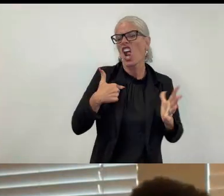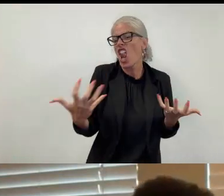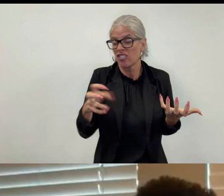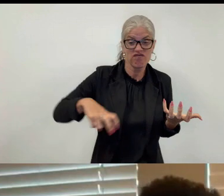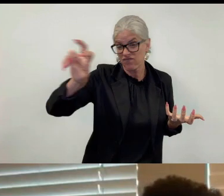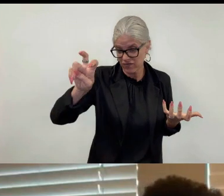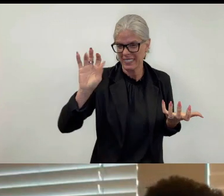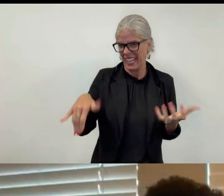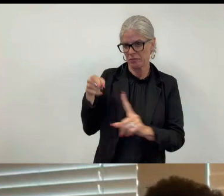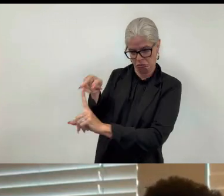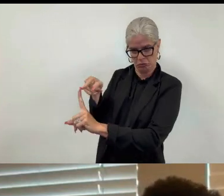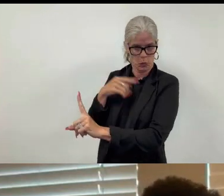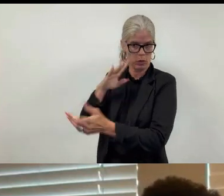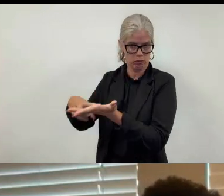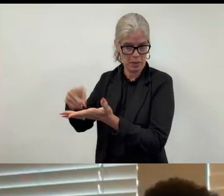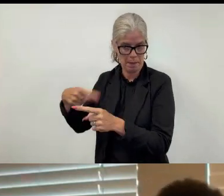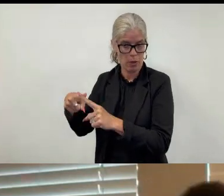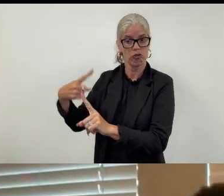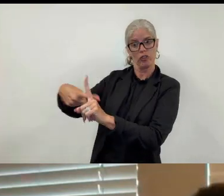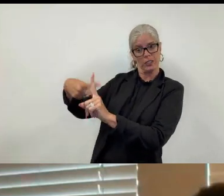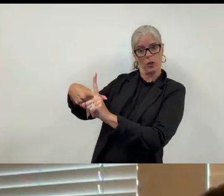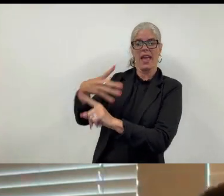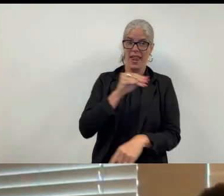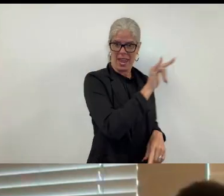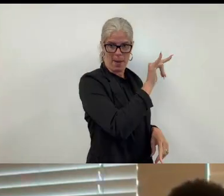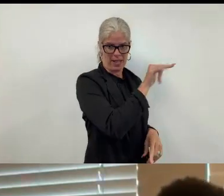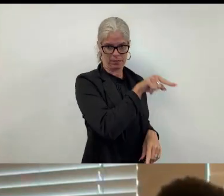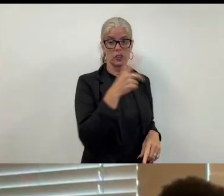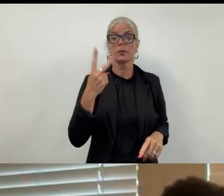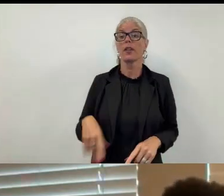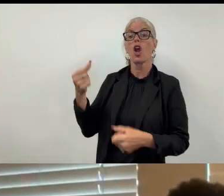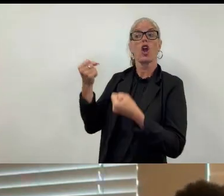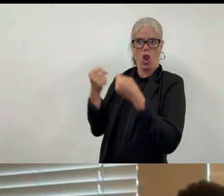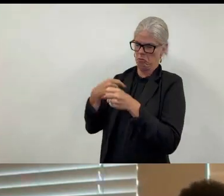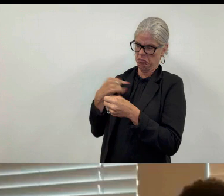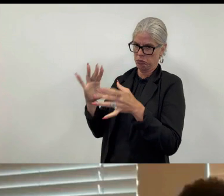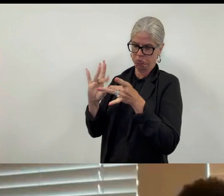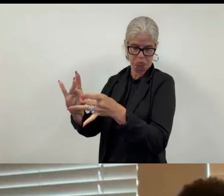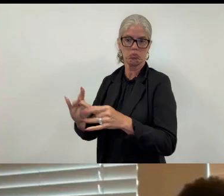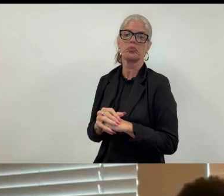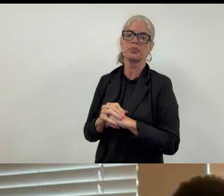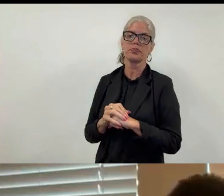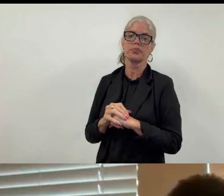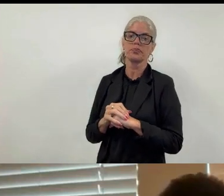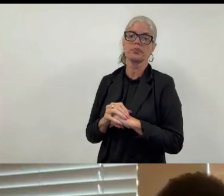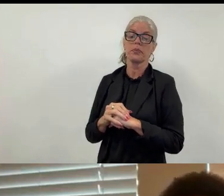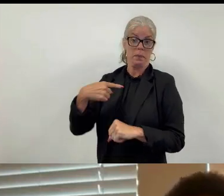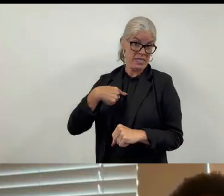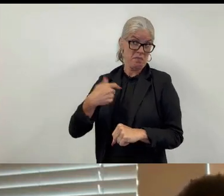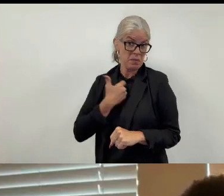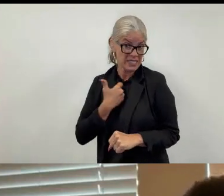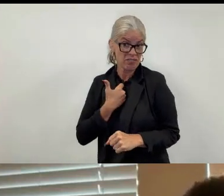when you're traveling. Actually, so there's 2 things, one with renting cars and one with flying on an airplane. I'll do the rental car piece